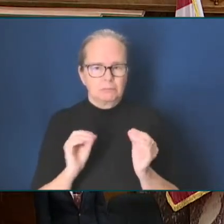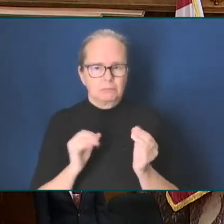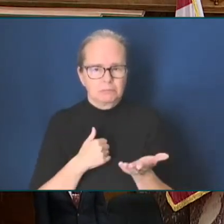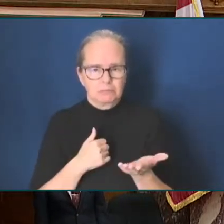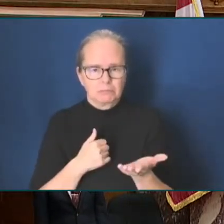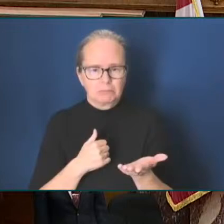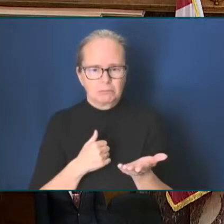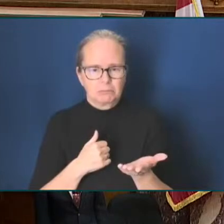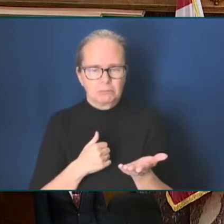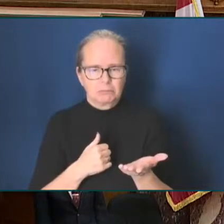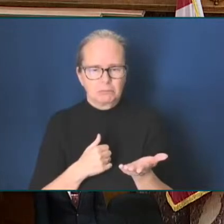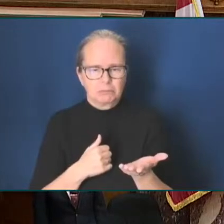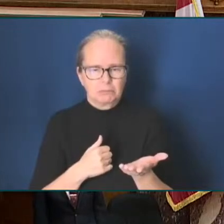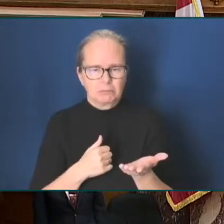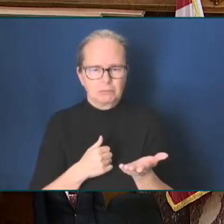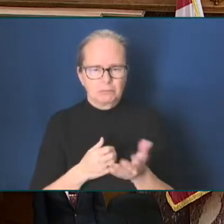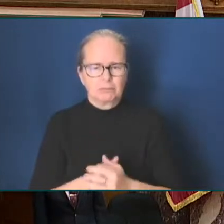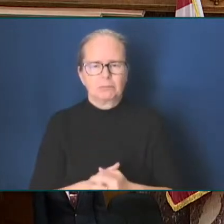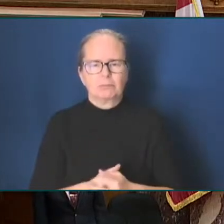Madam Clerk.